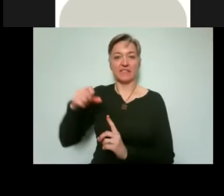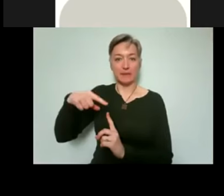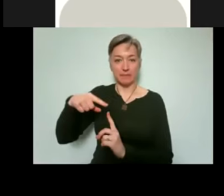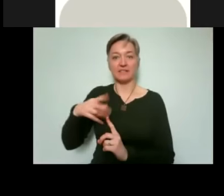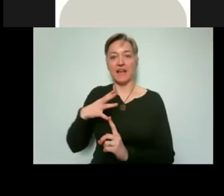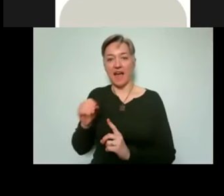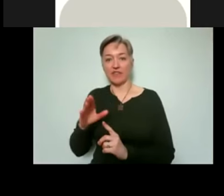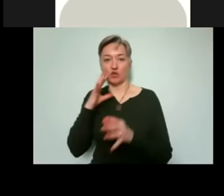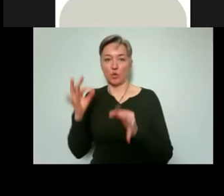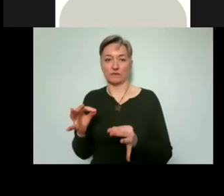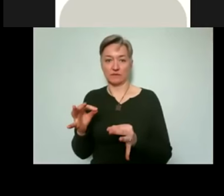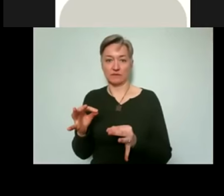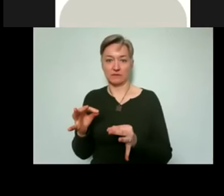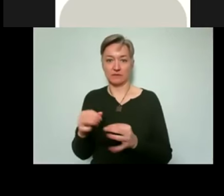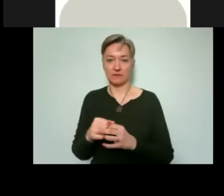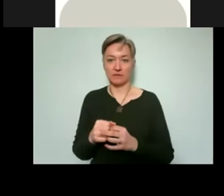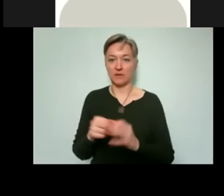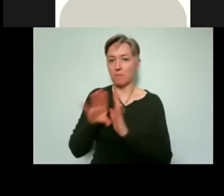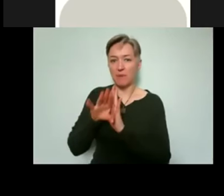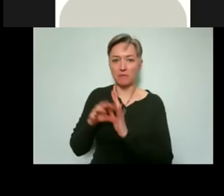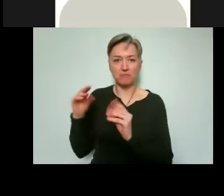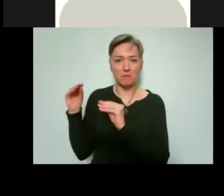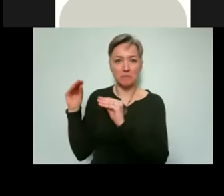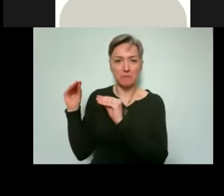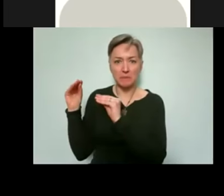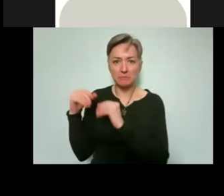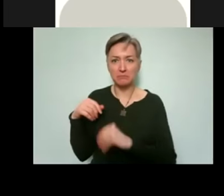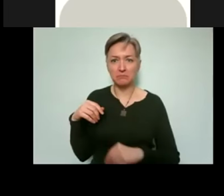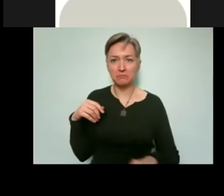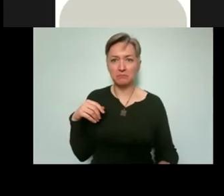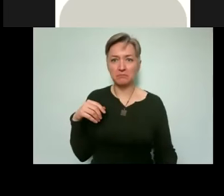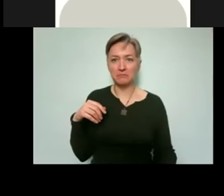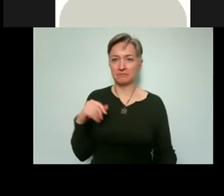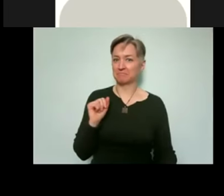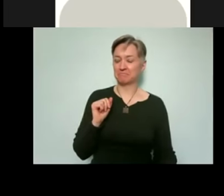ganz kurz schlitten. Der Papa muss vielleicht eine Frage stellen.